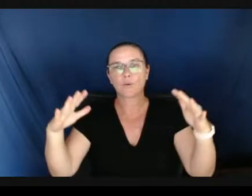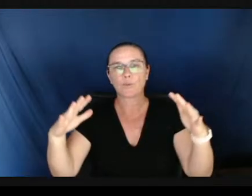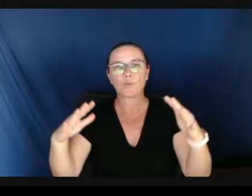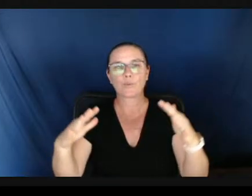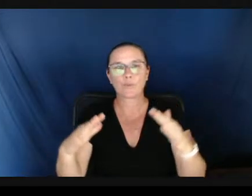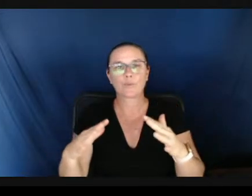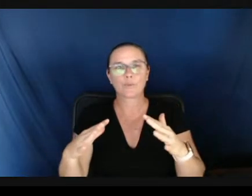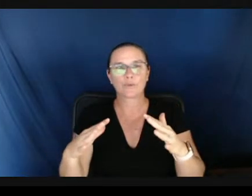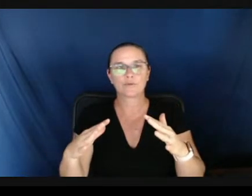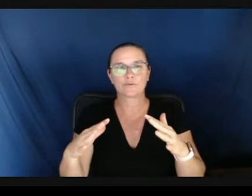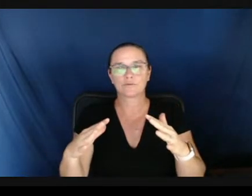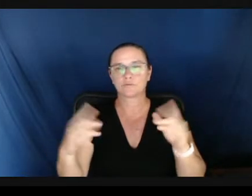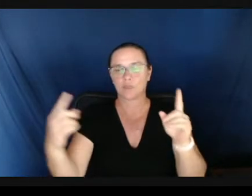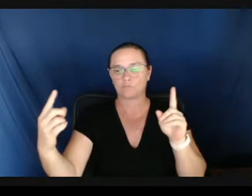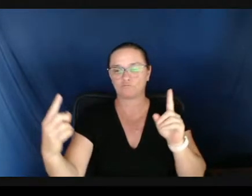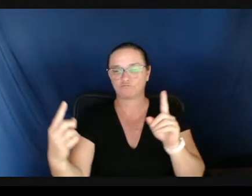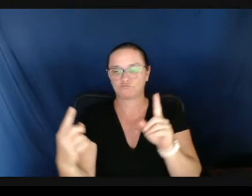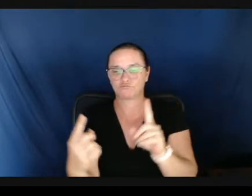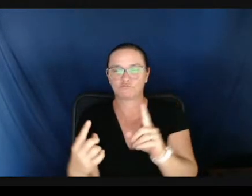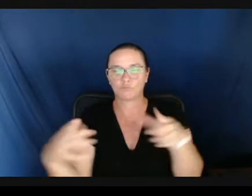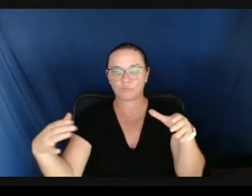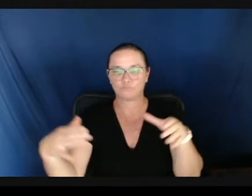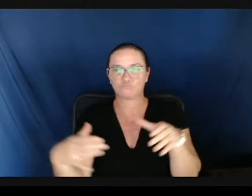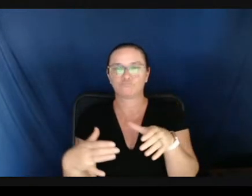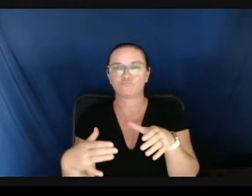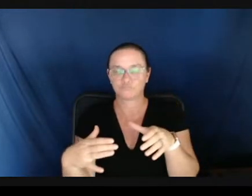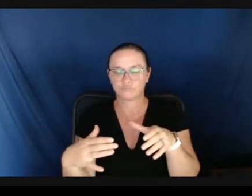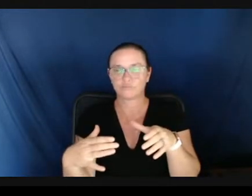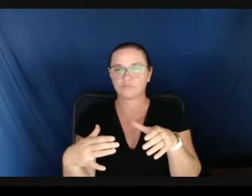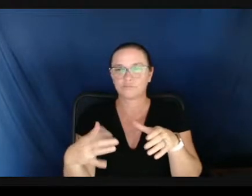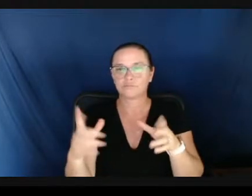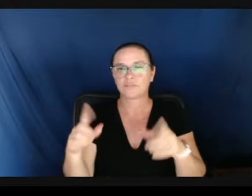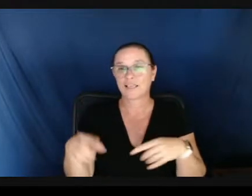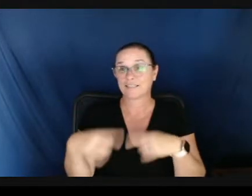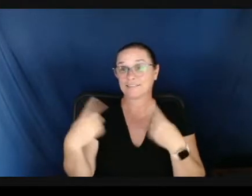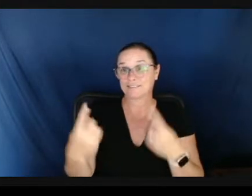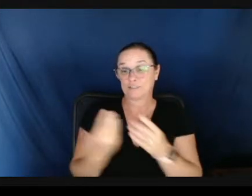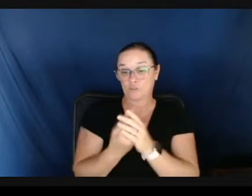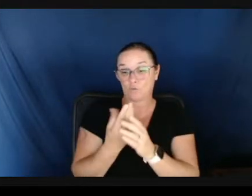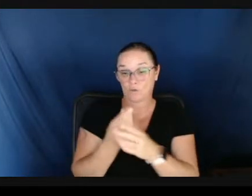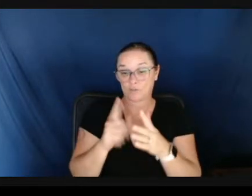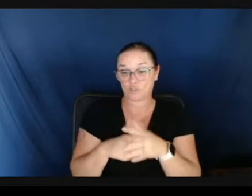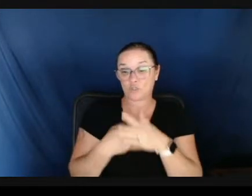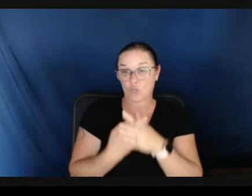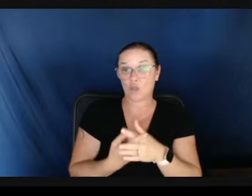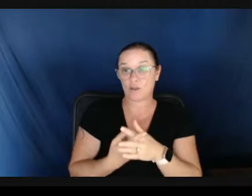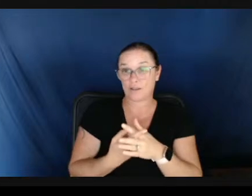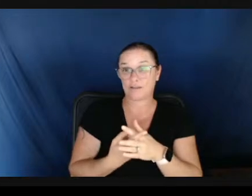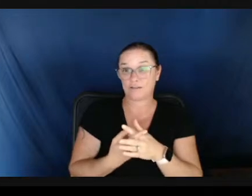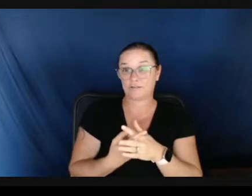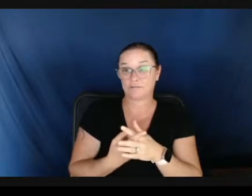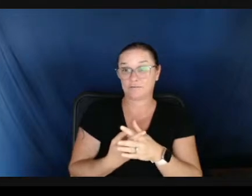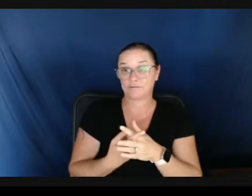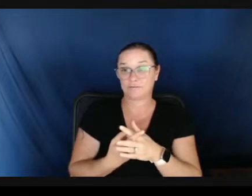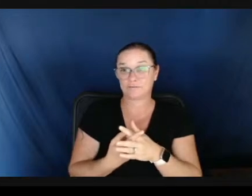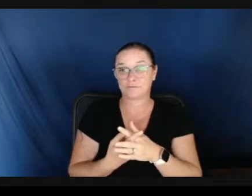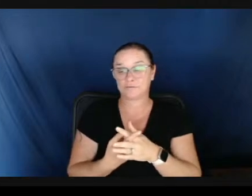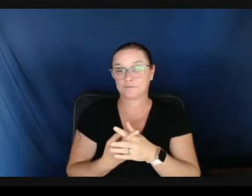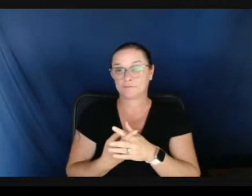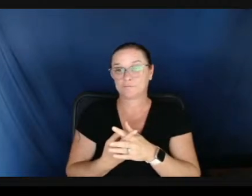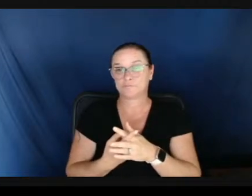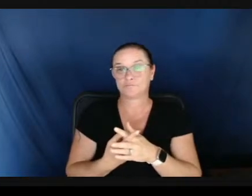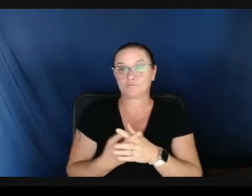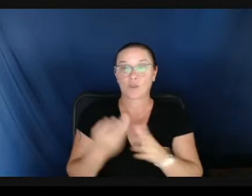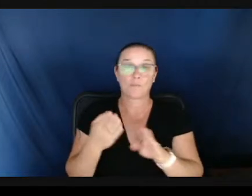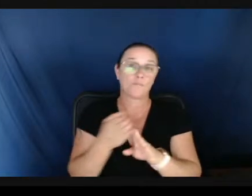since this eruption began here in mid-December, right? That's really when this downward trend begins when you look at this. Prior to